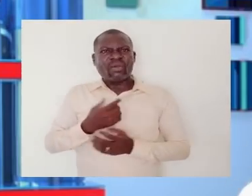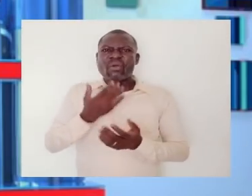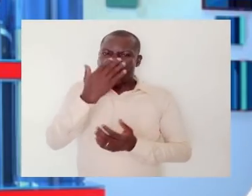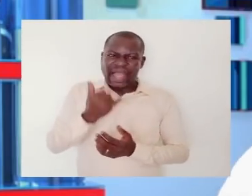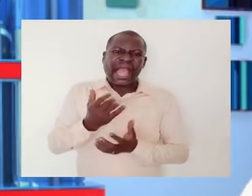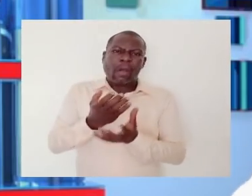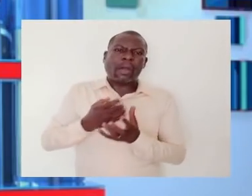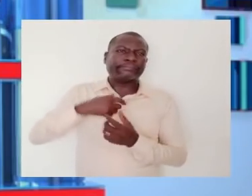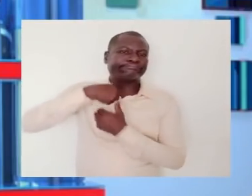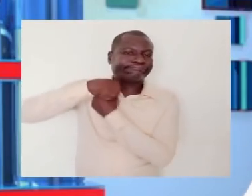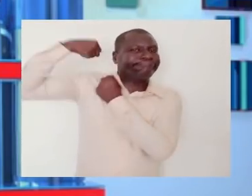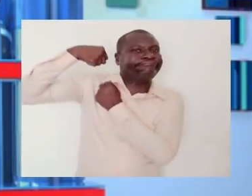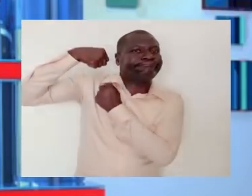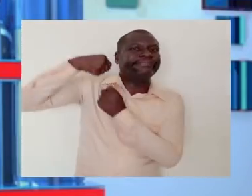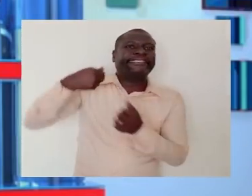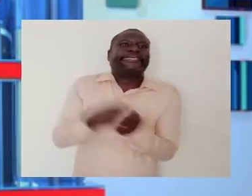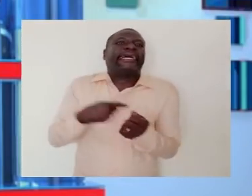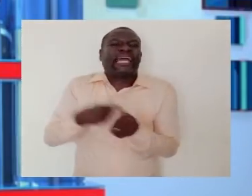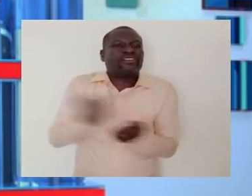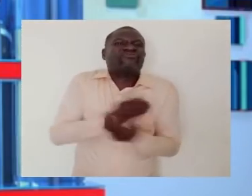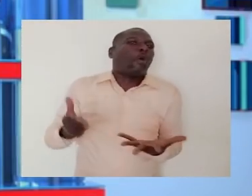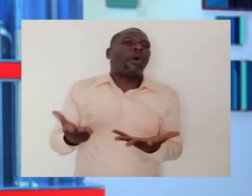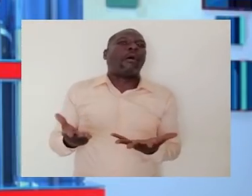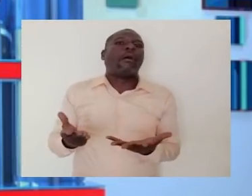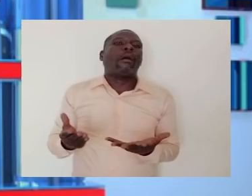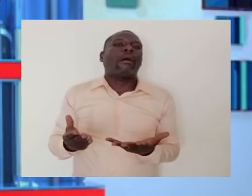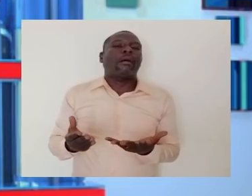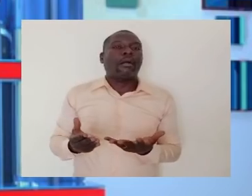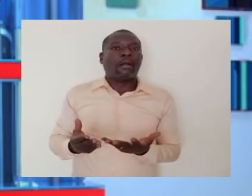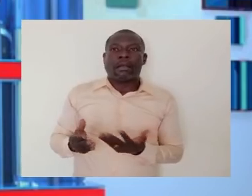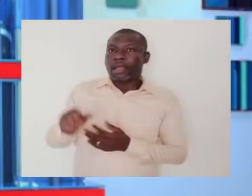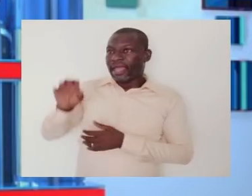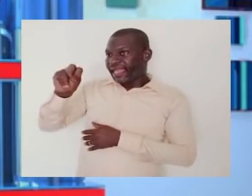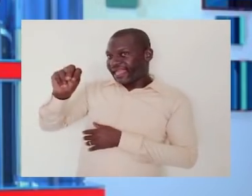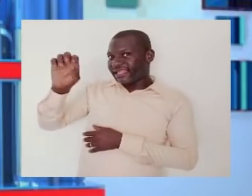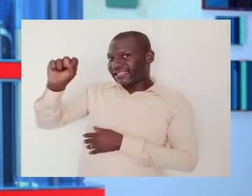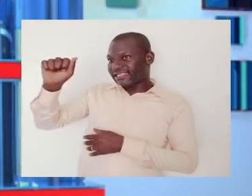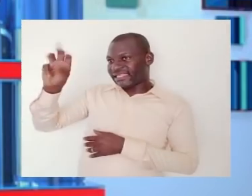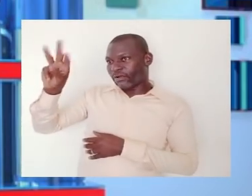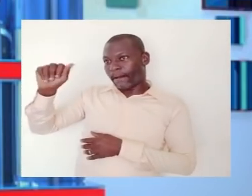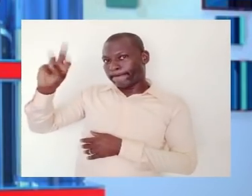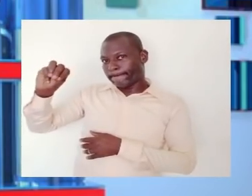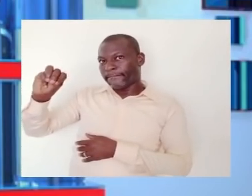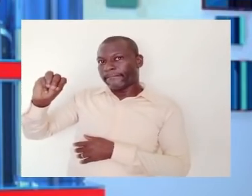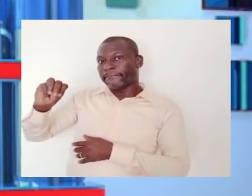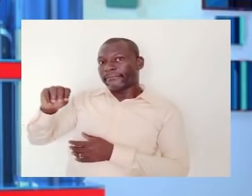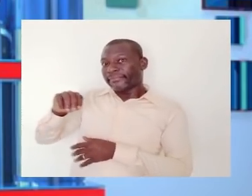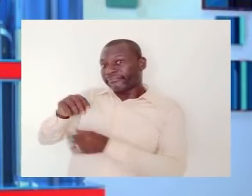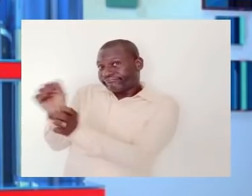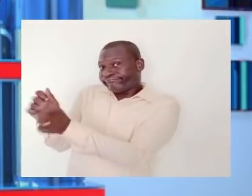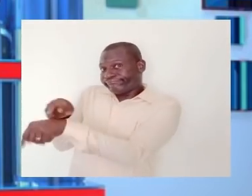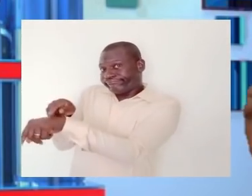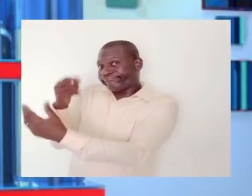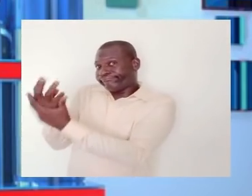dia homa ebeso oman Ghana emene ne ya sei oman no as on prisons